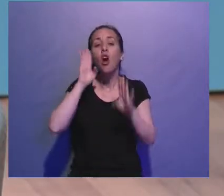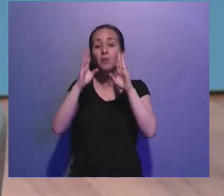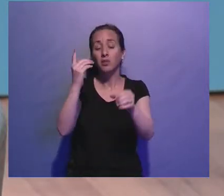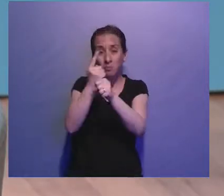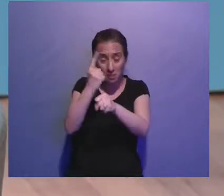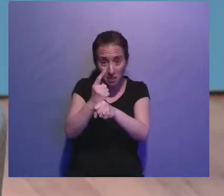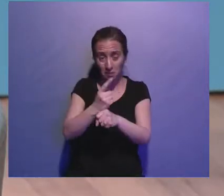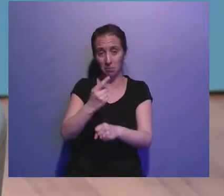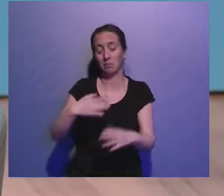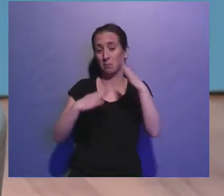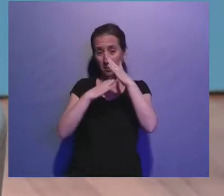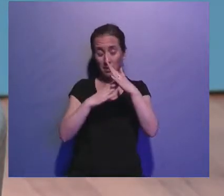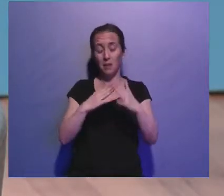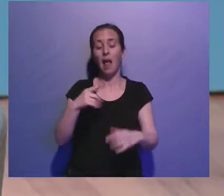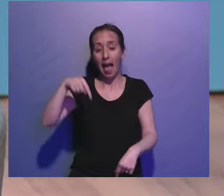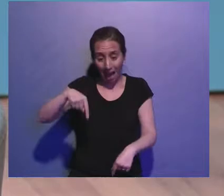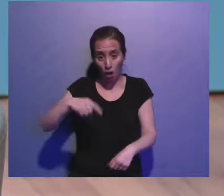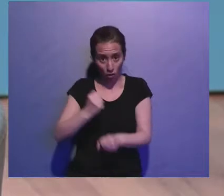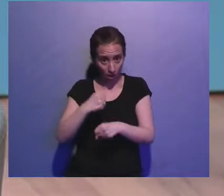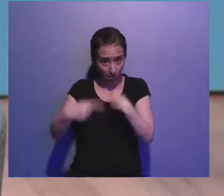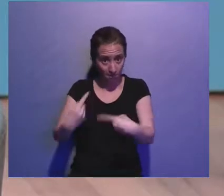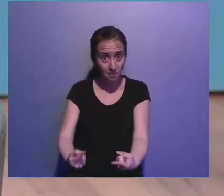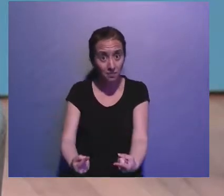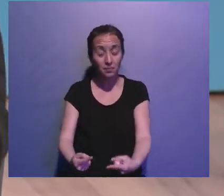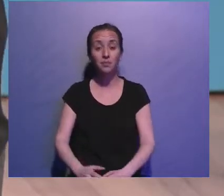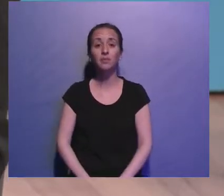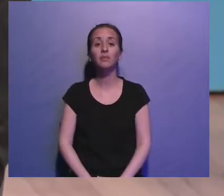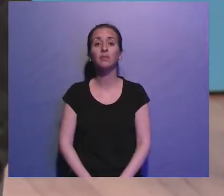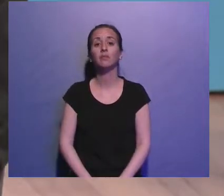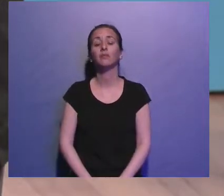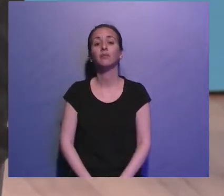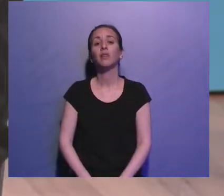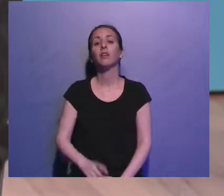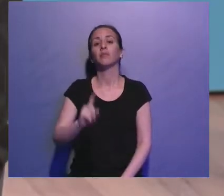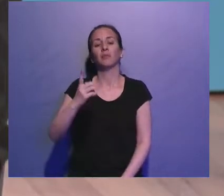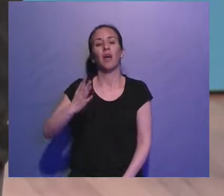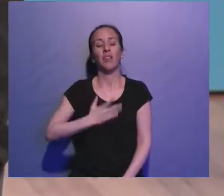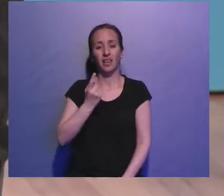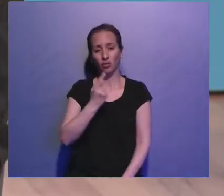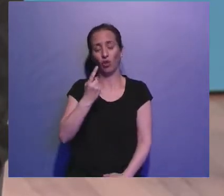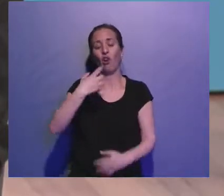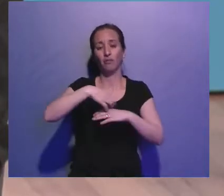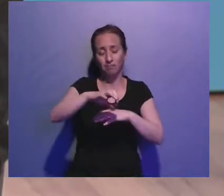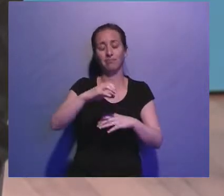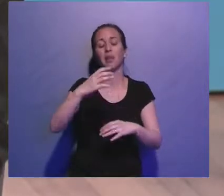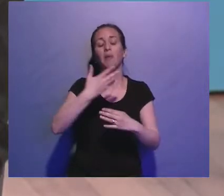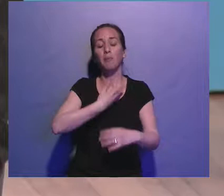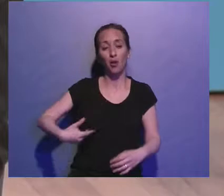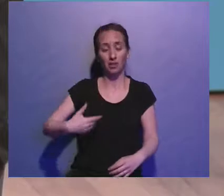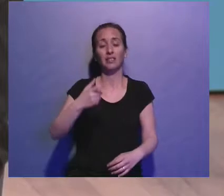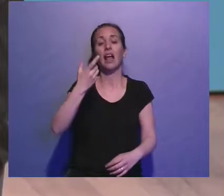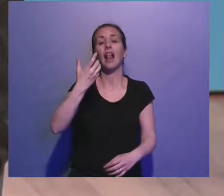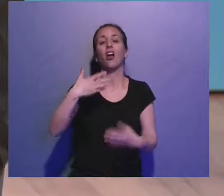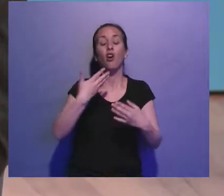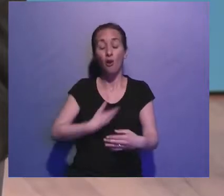information by citizens. The main pillars of our work are the following. We